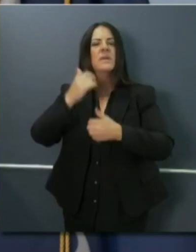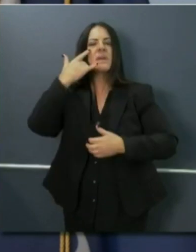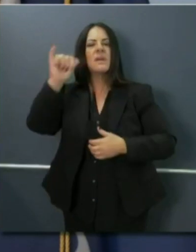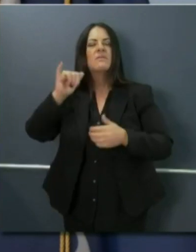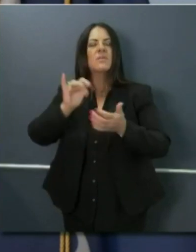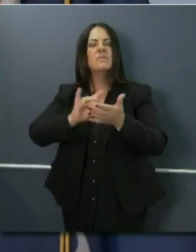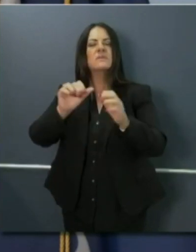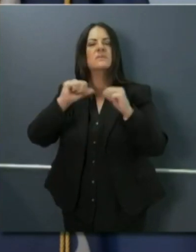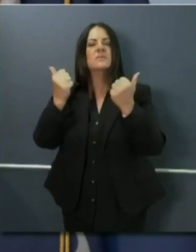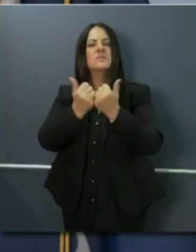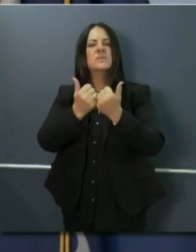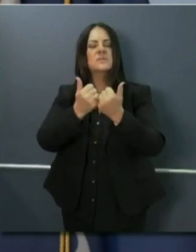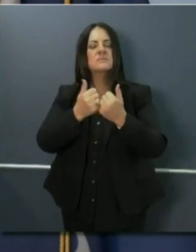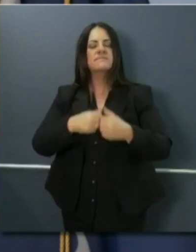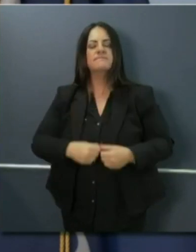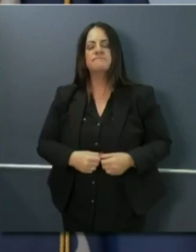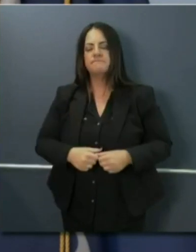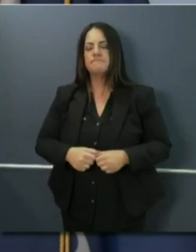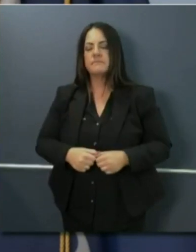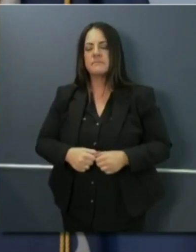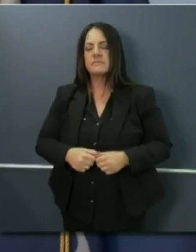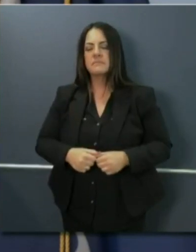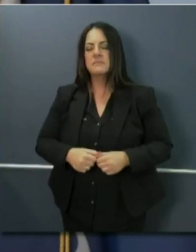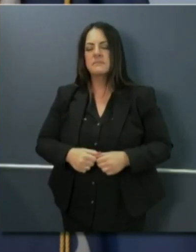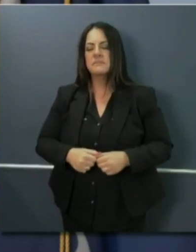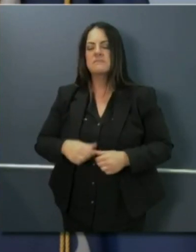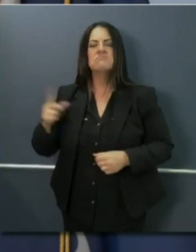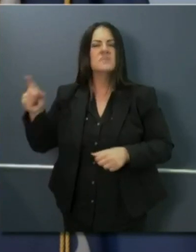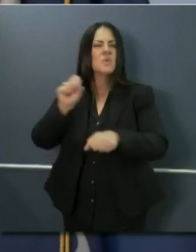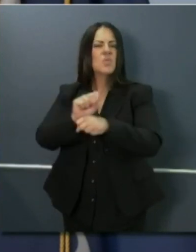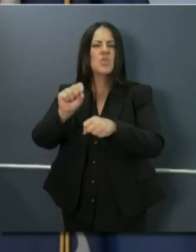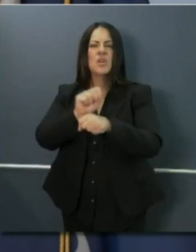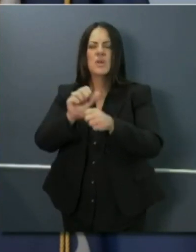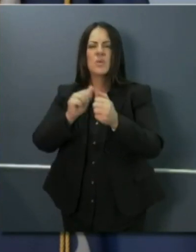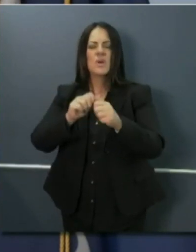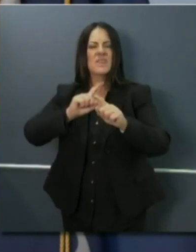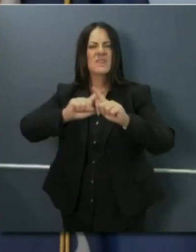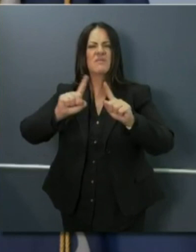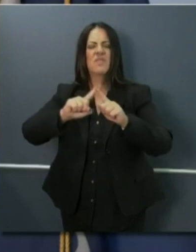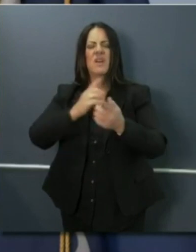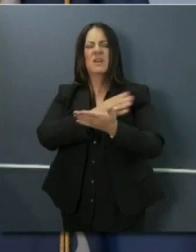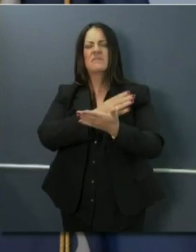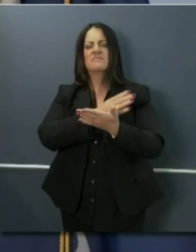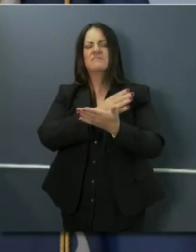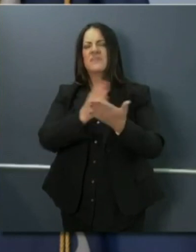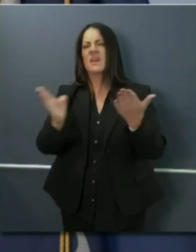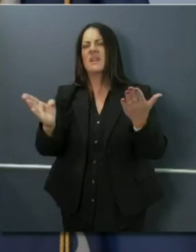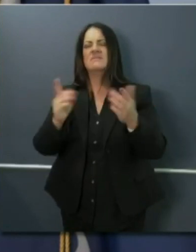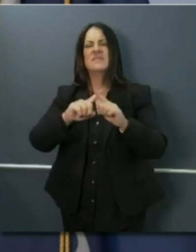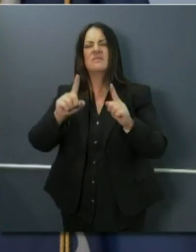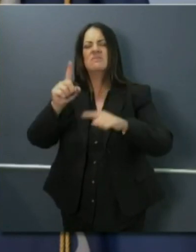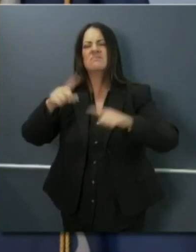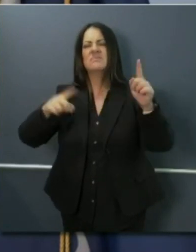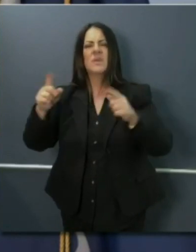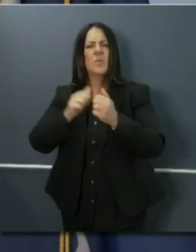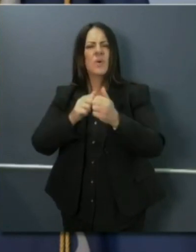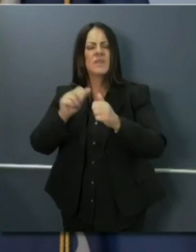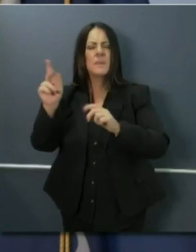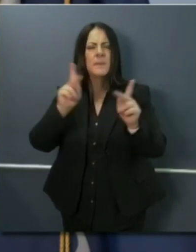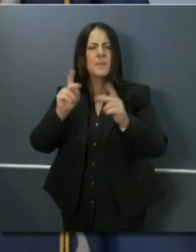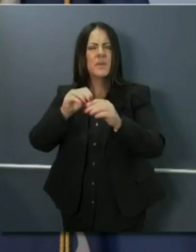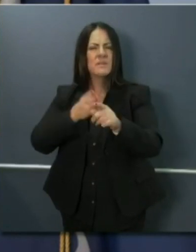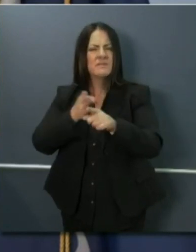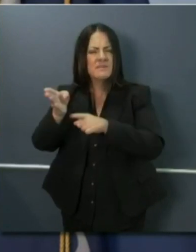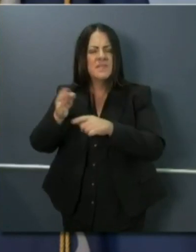Association, working across the spectrum of healthcare professionals that helped us with guidance and was willing